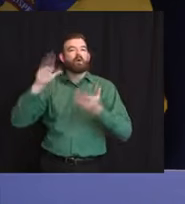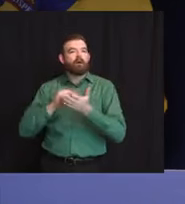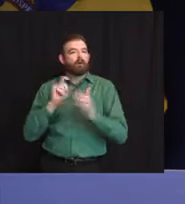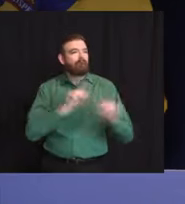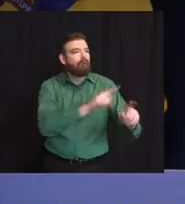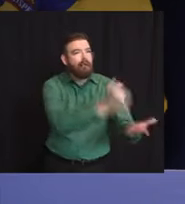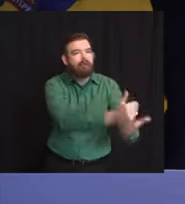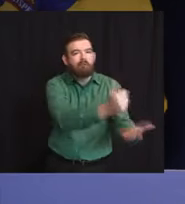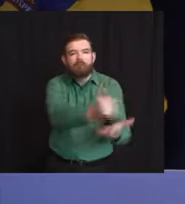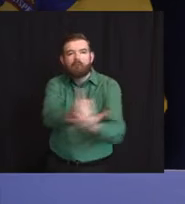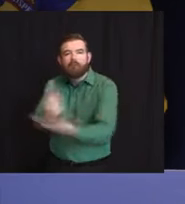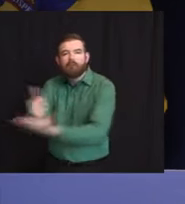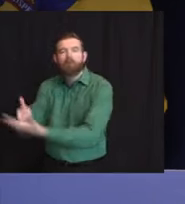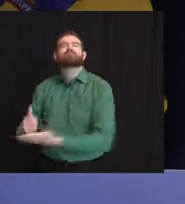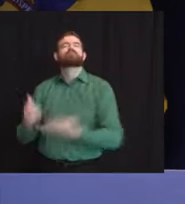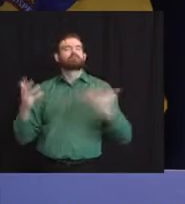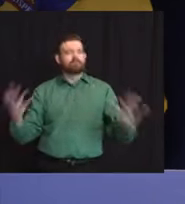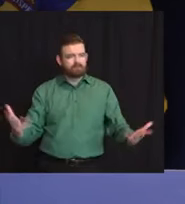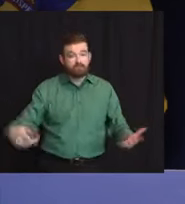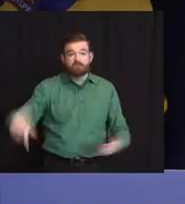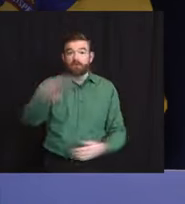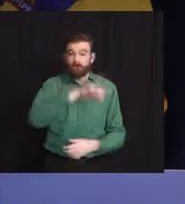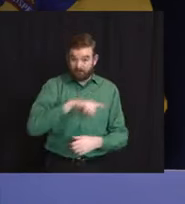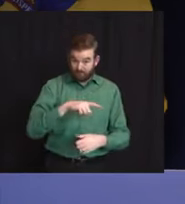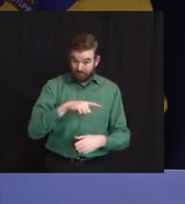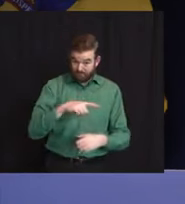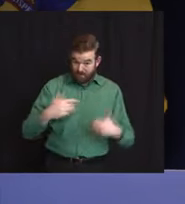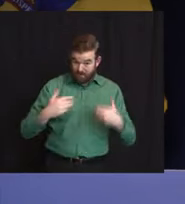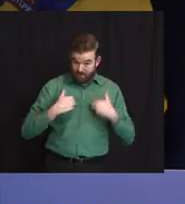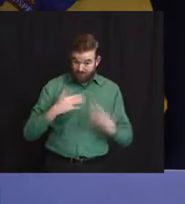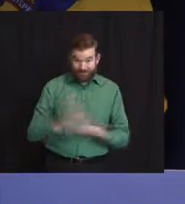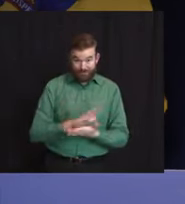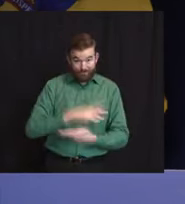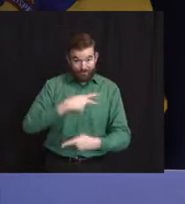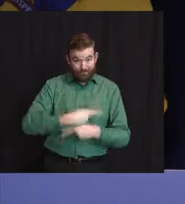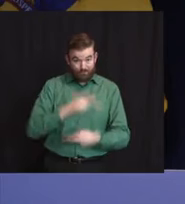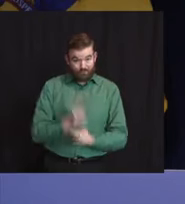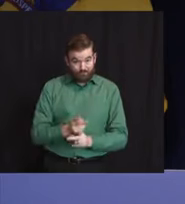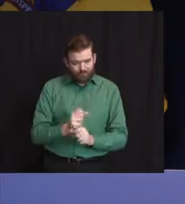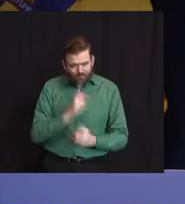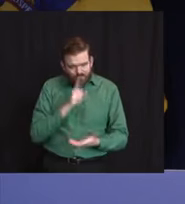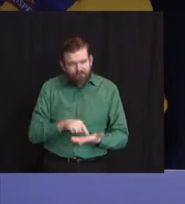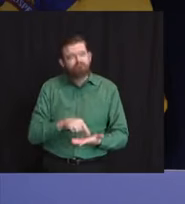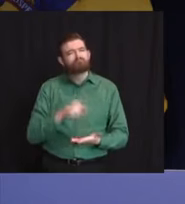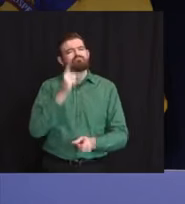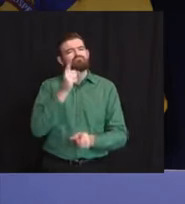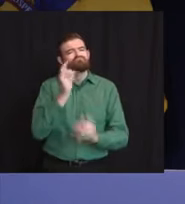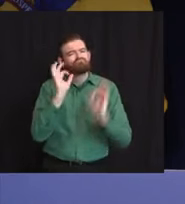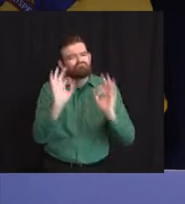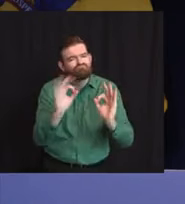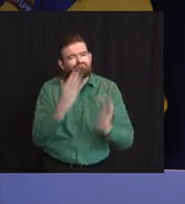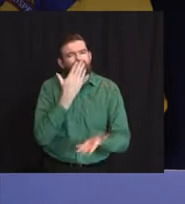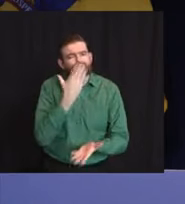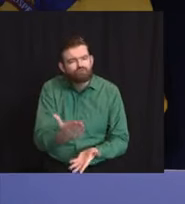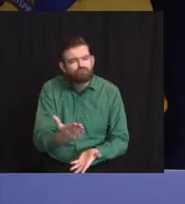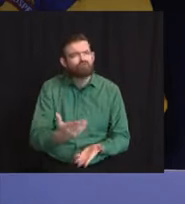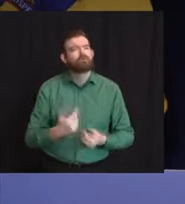disinfectants and ensure proper ventilation when cleaning. Keep these products away from